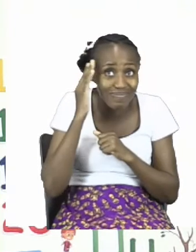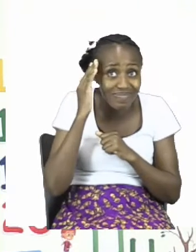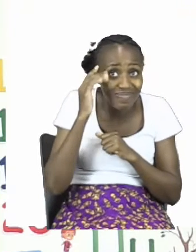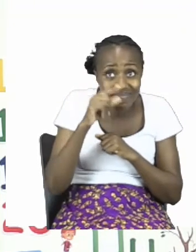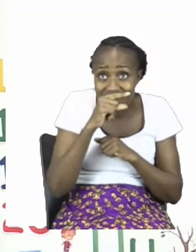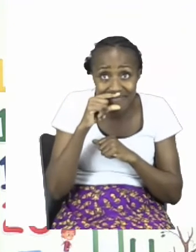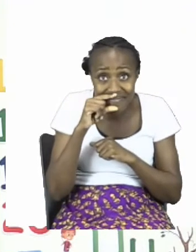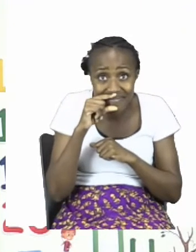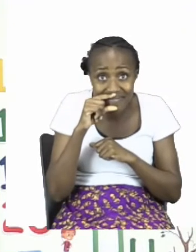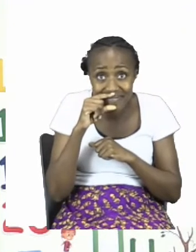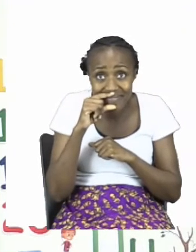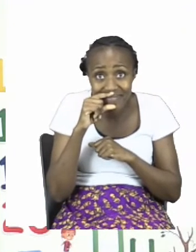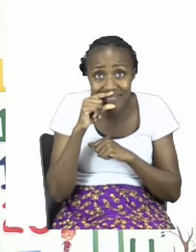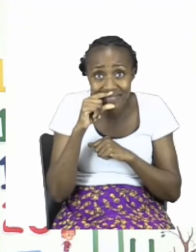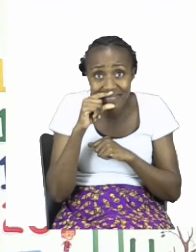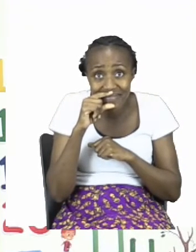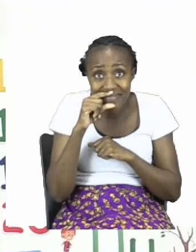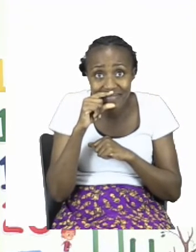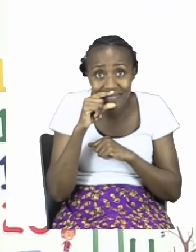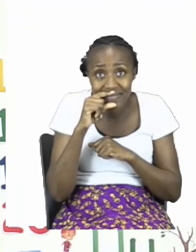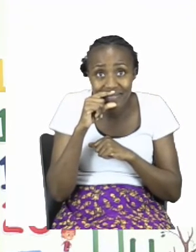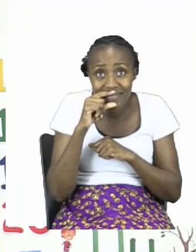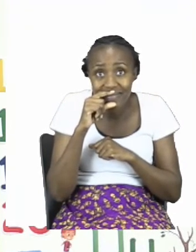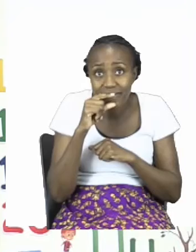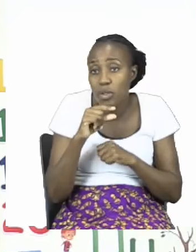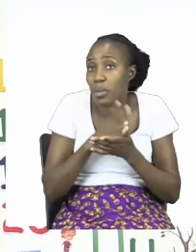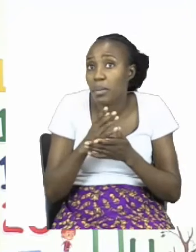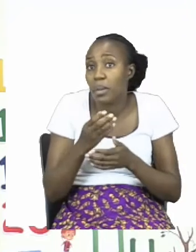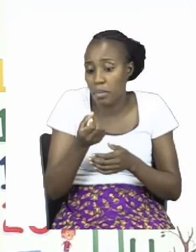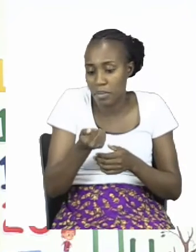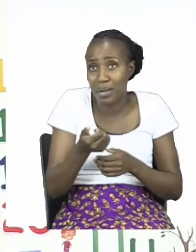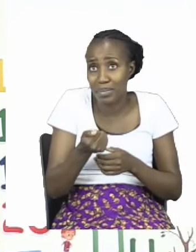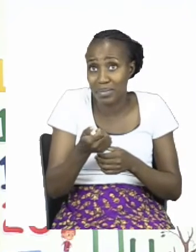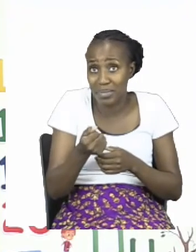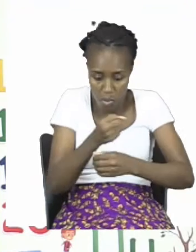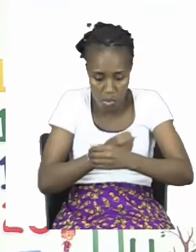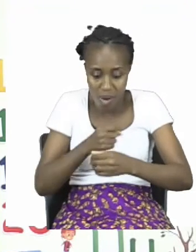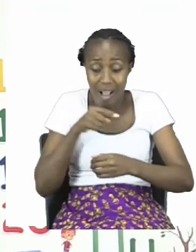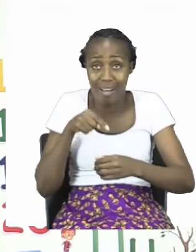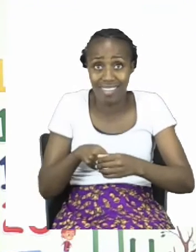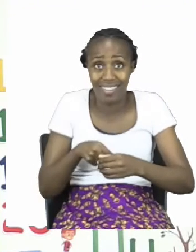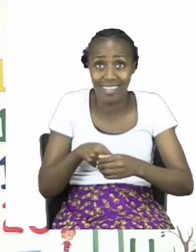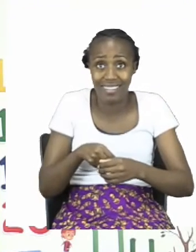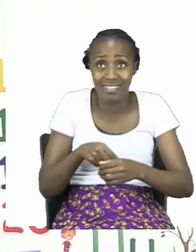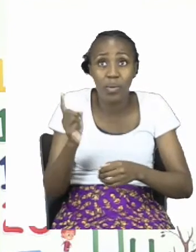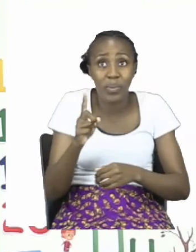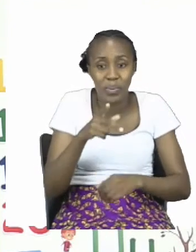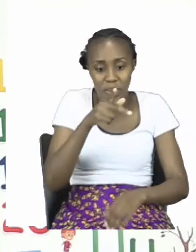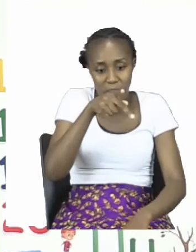is. And then other times we cook what is called pap in that thing. This is called a